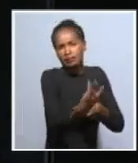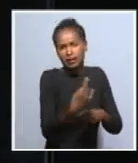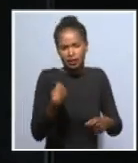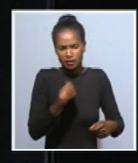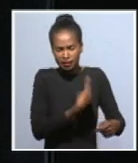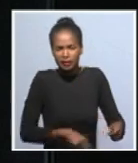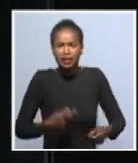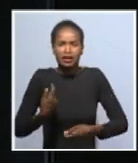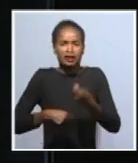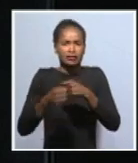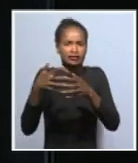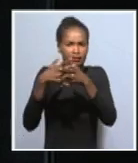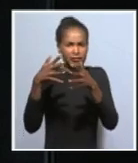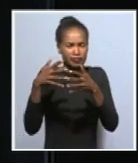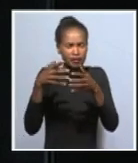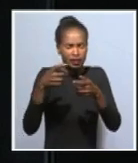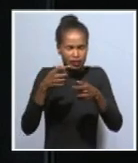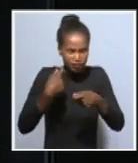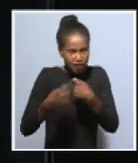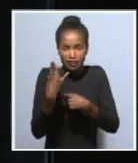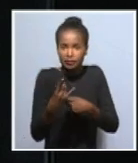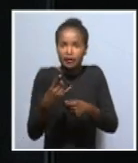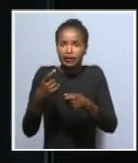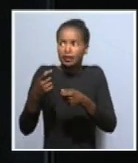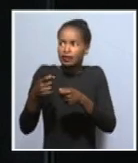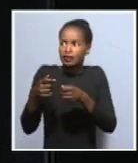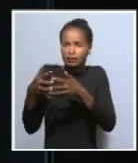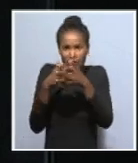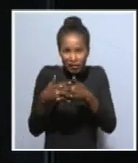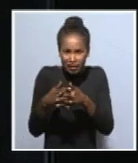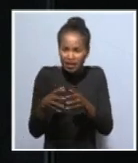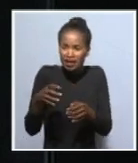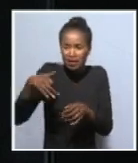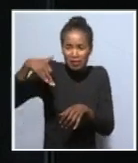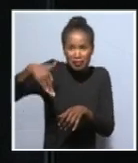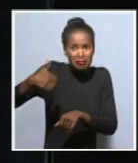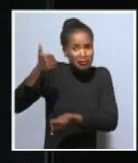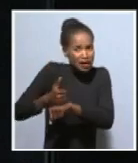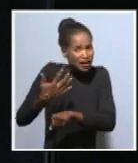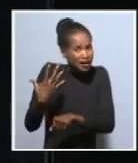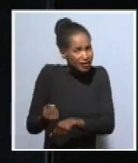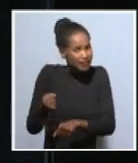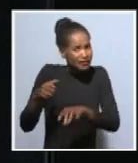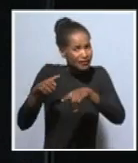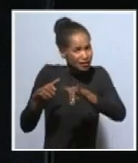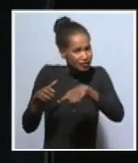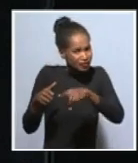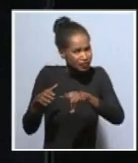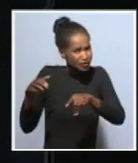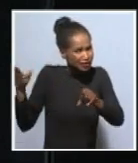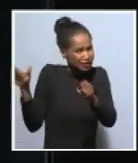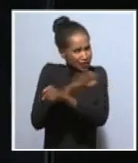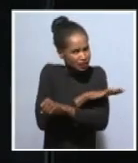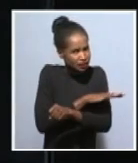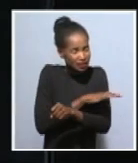meet these quotas? And it's a question that we have to ask. Otherwise, we'll have to lose all these